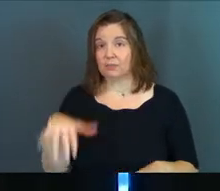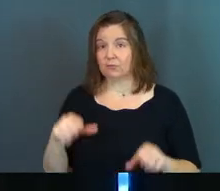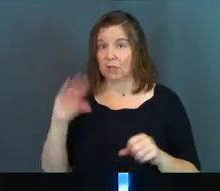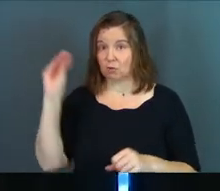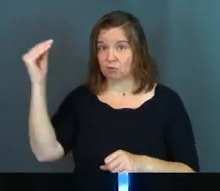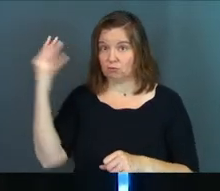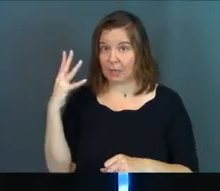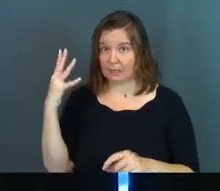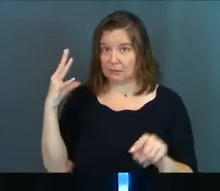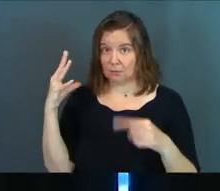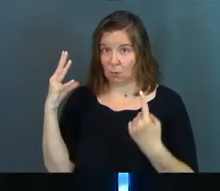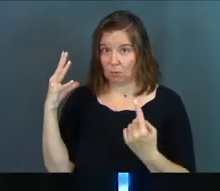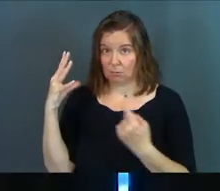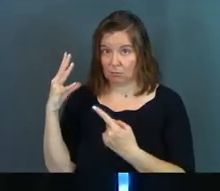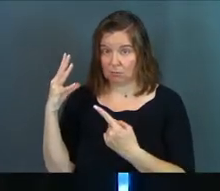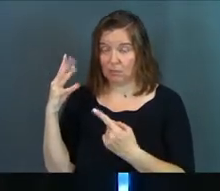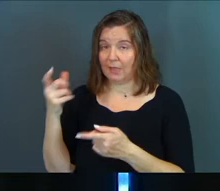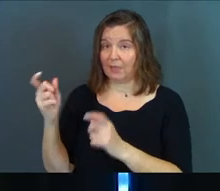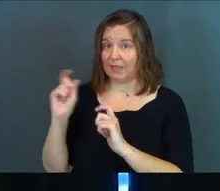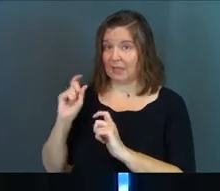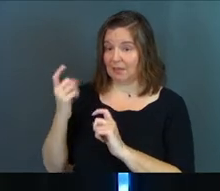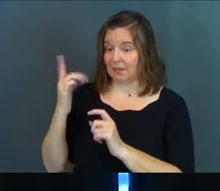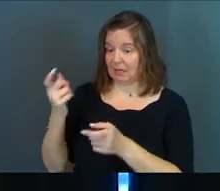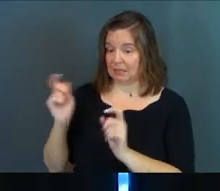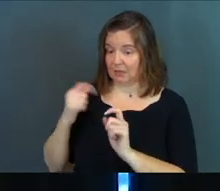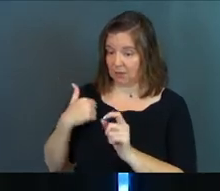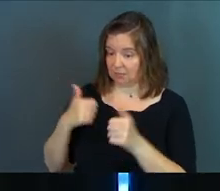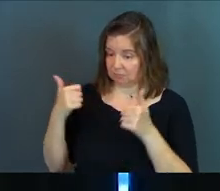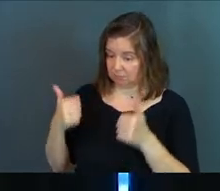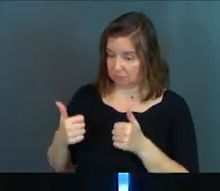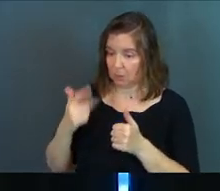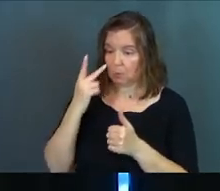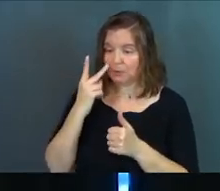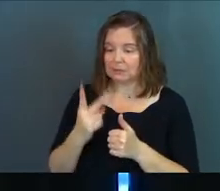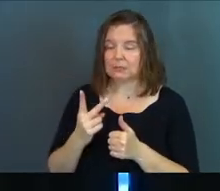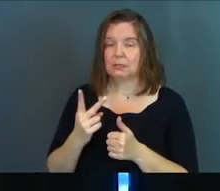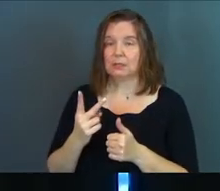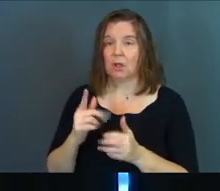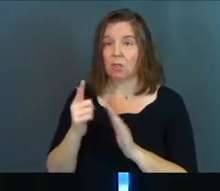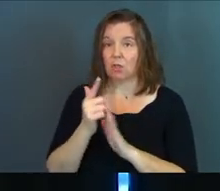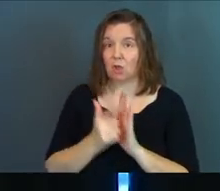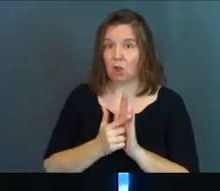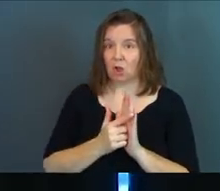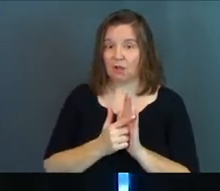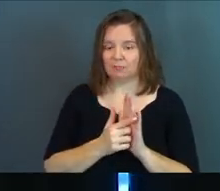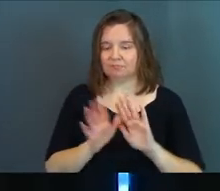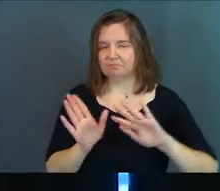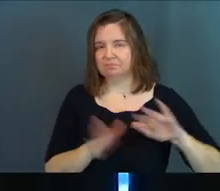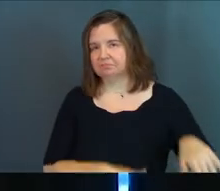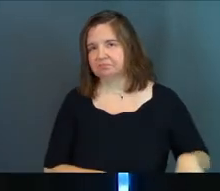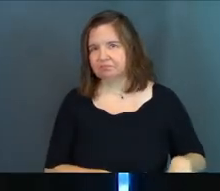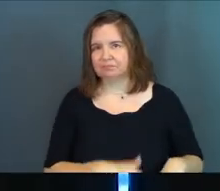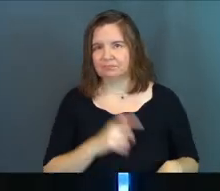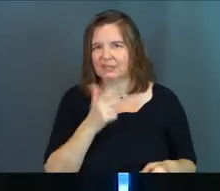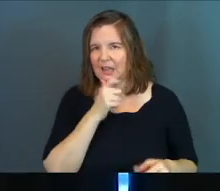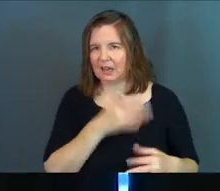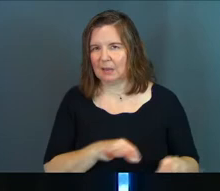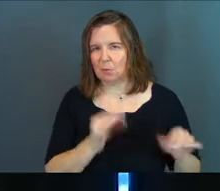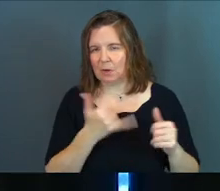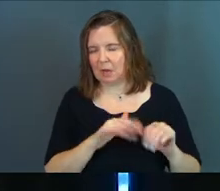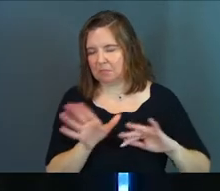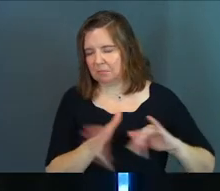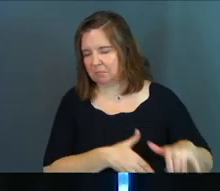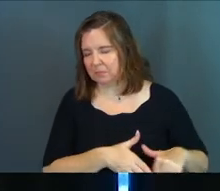take grace, if we take the gift that God has given us, and we see the law as invaluable, as we see it as something that's unimportant,